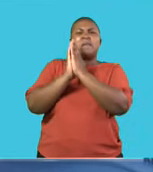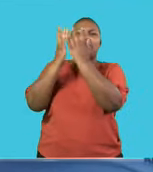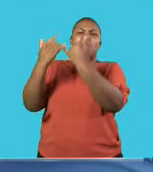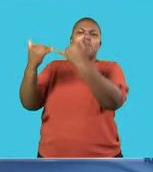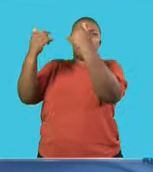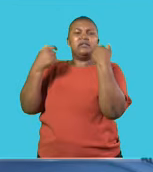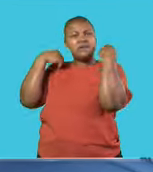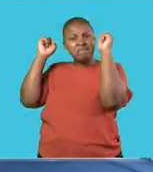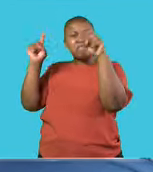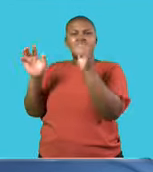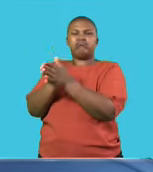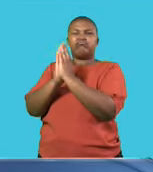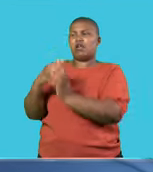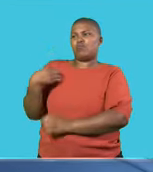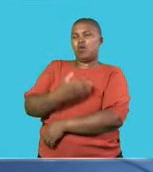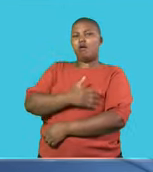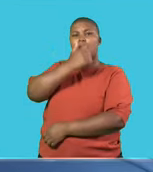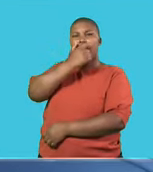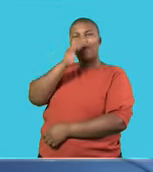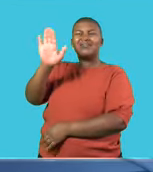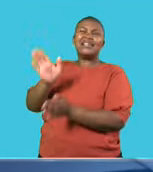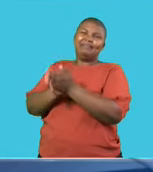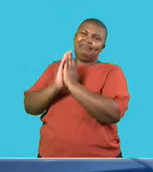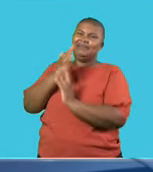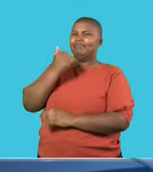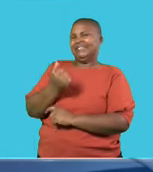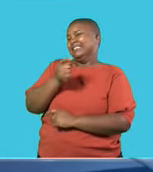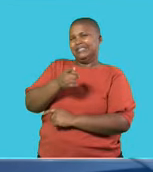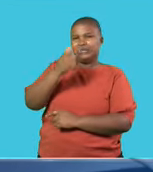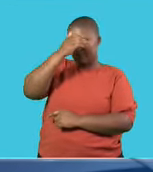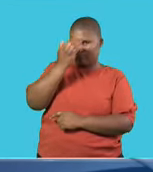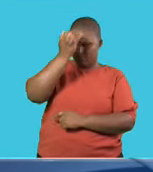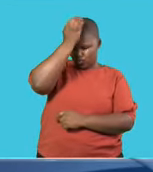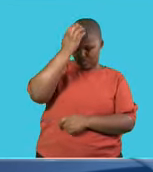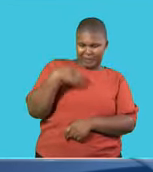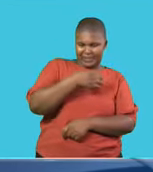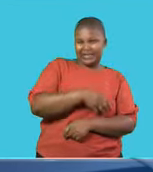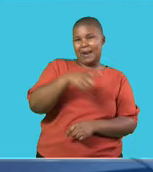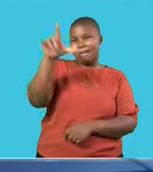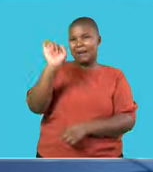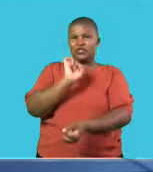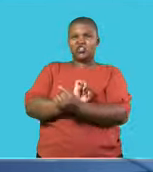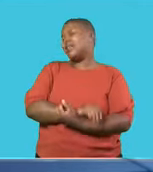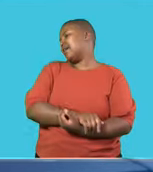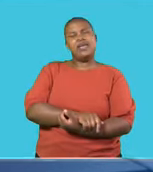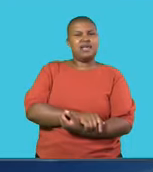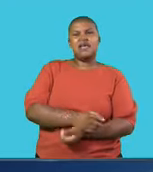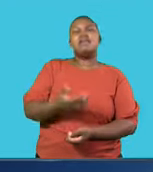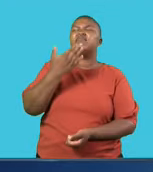to President Ramaphosa to say, please do not put him into prison. You can at